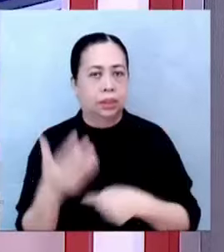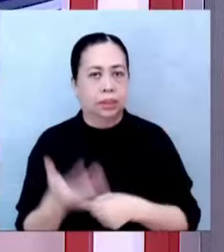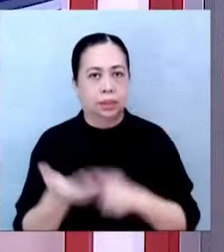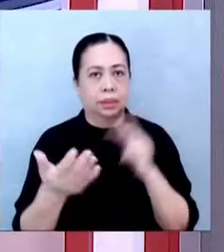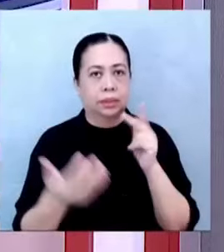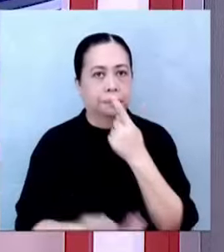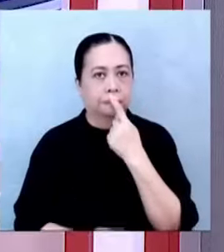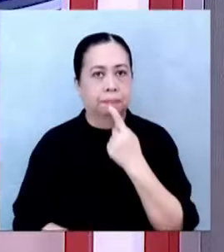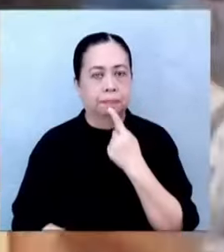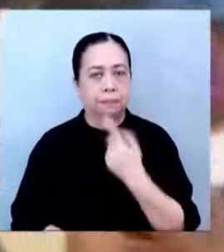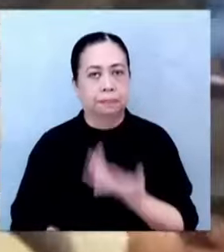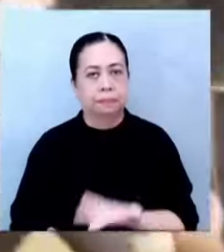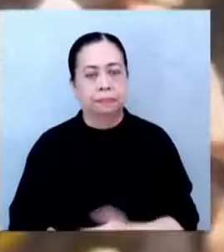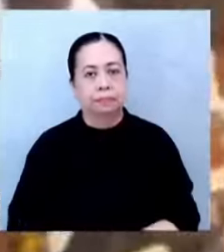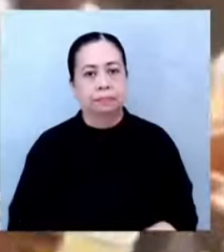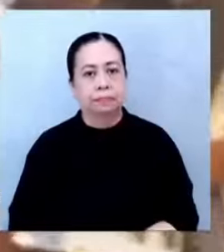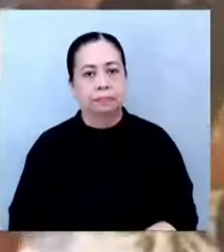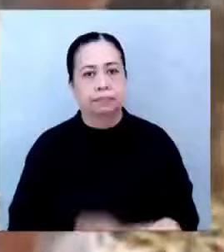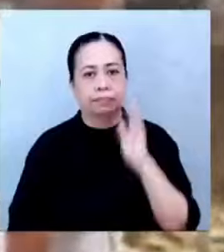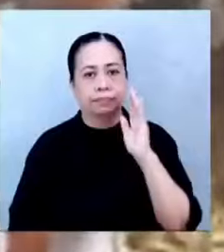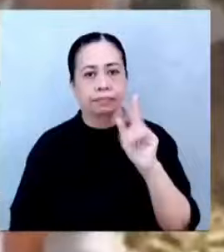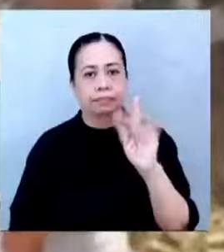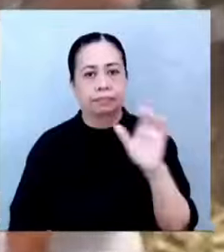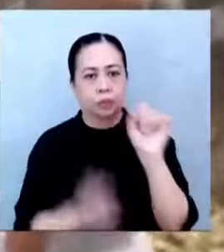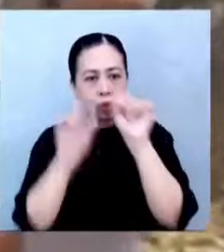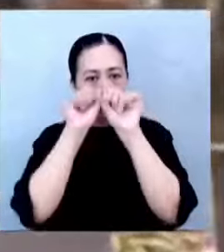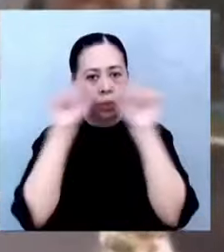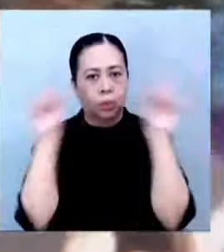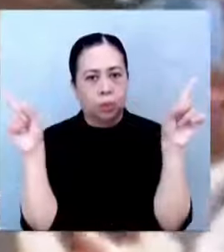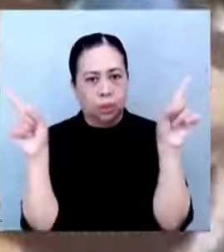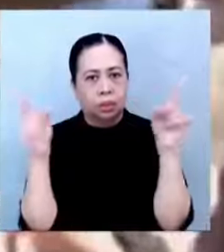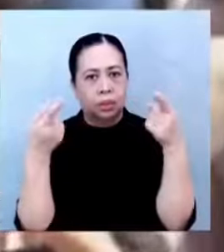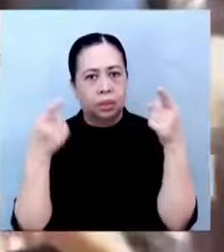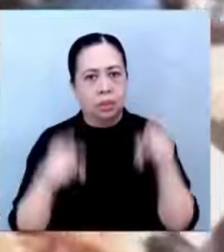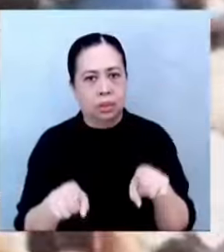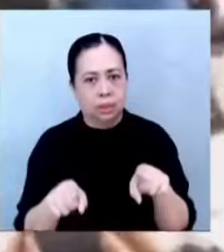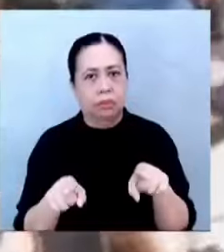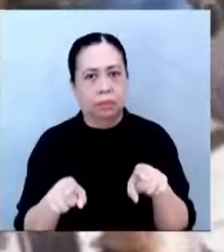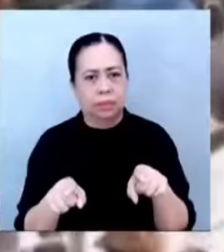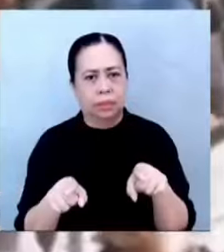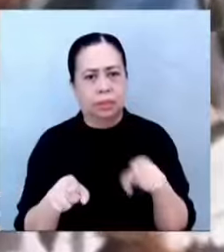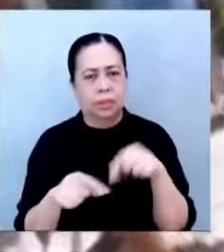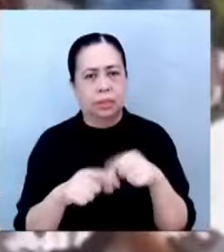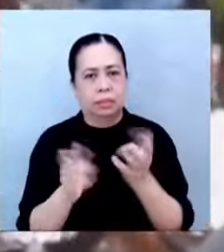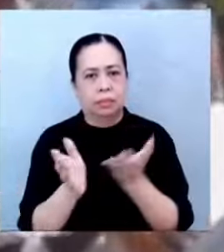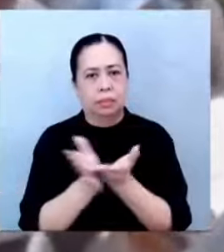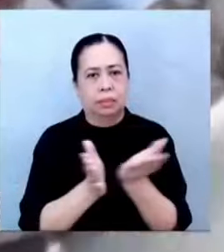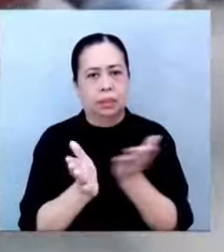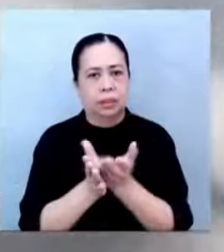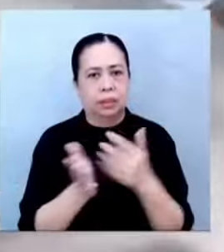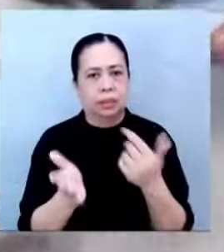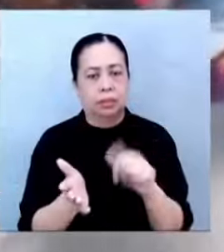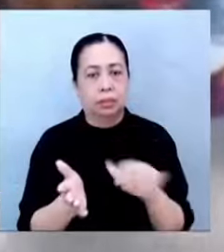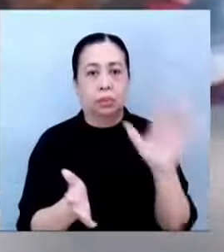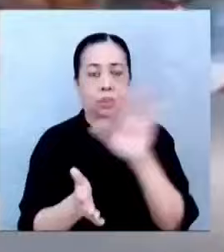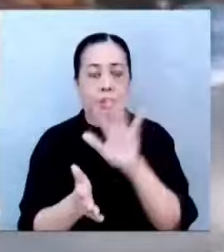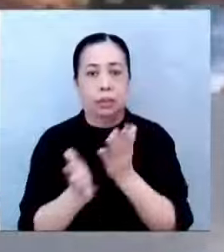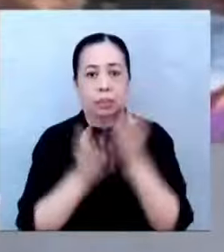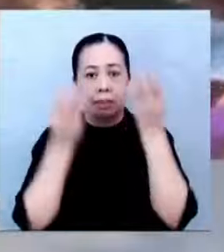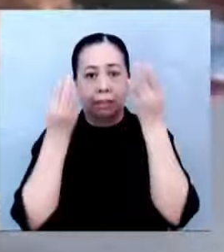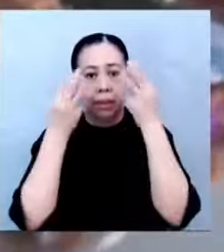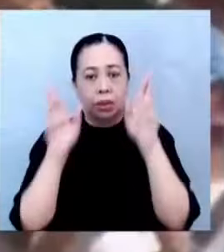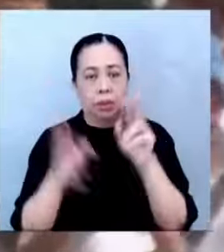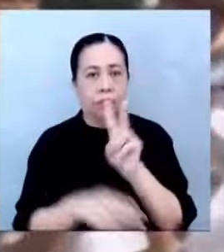us? Hi, Carmina. A surprising turn of events just occurred in Pasig City this morning. Pasig City Mayor